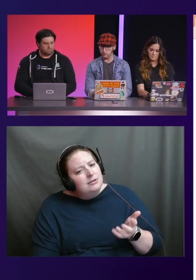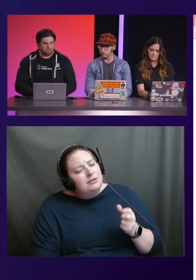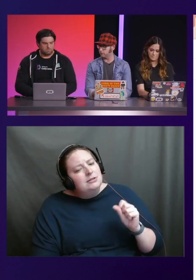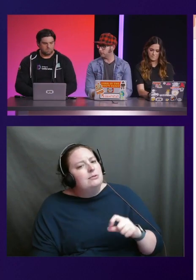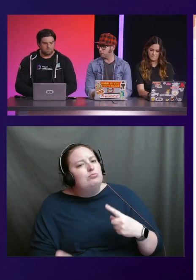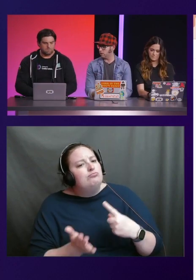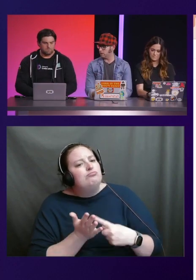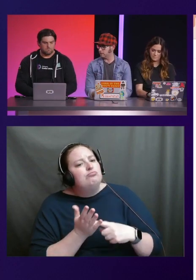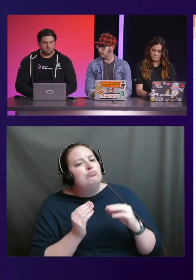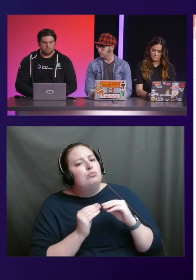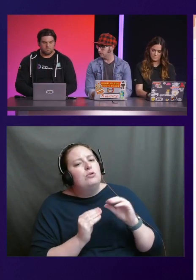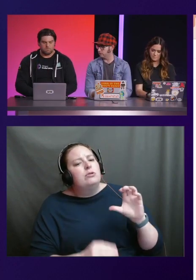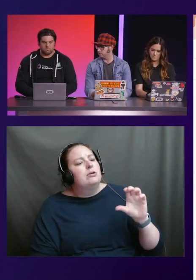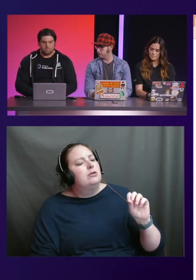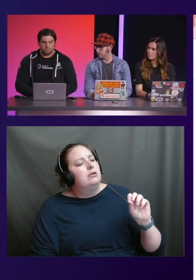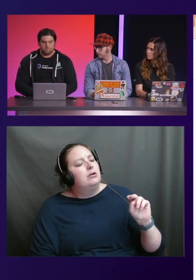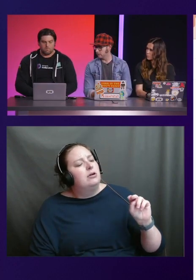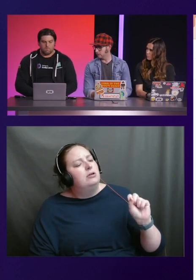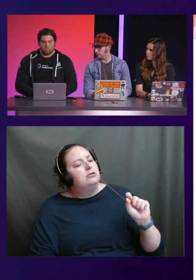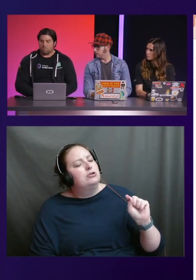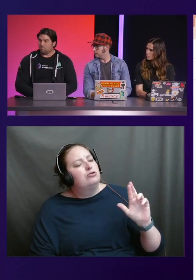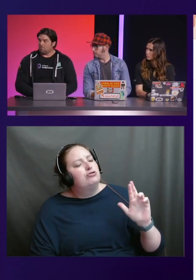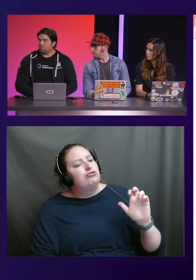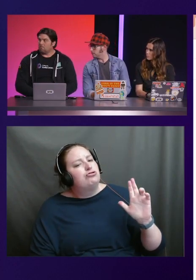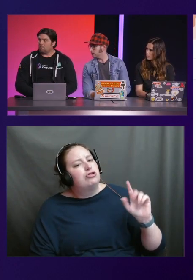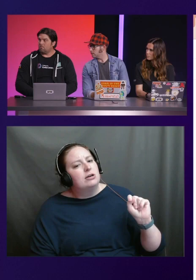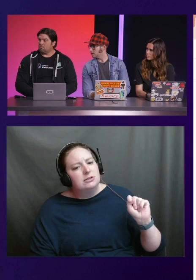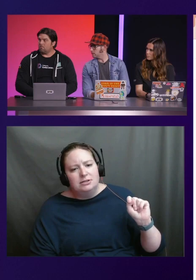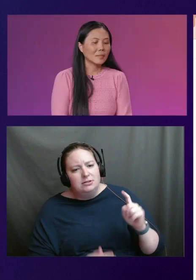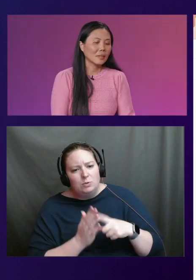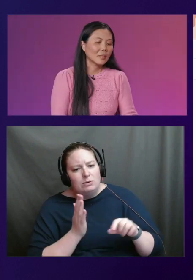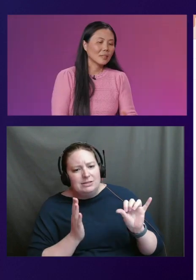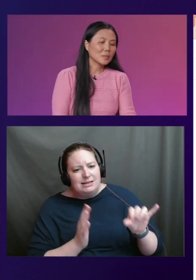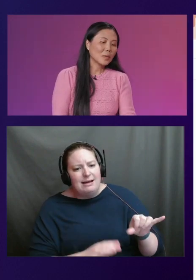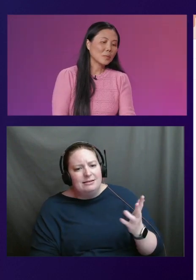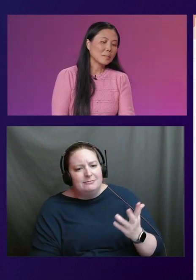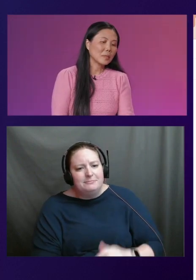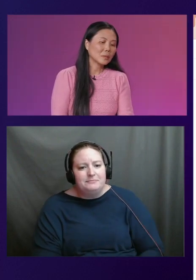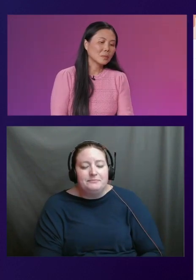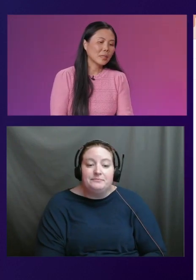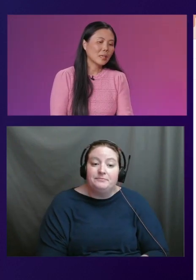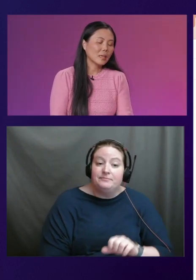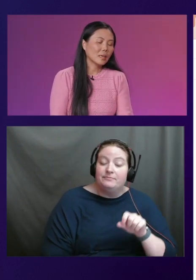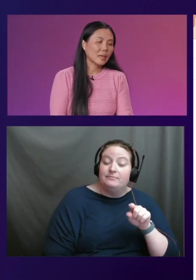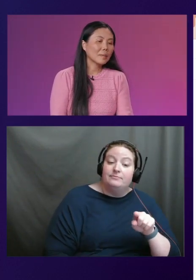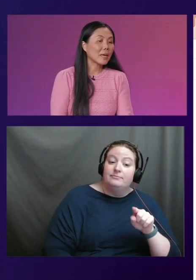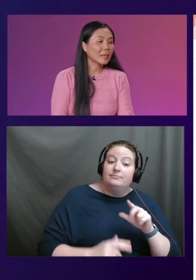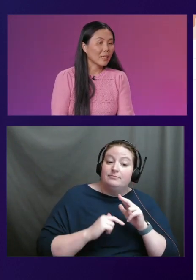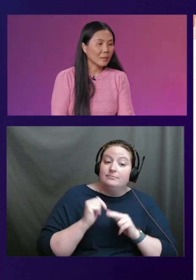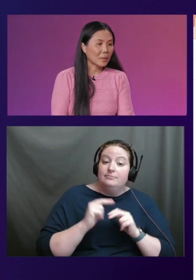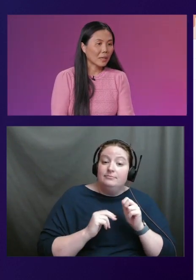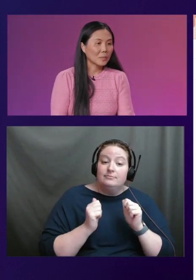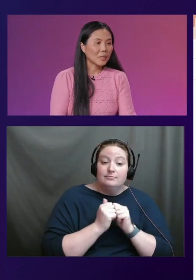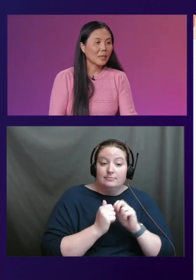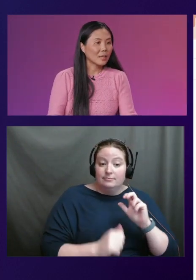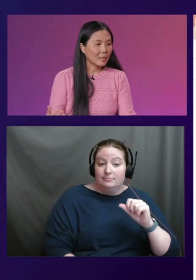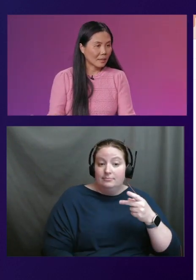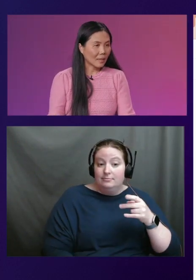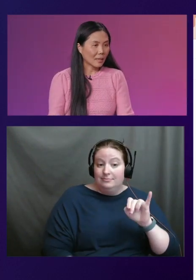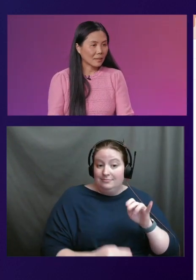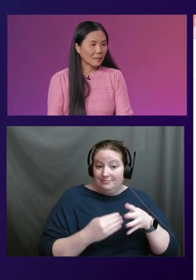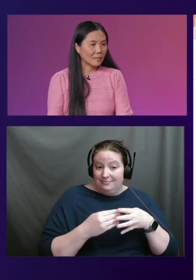about what the construct was that you built? So it was this one we built with the API gateway, with